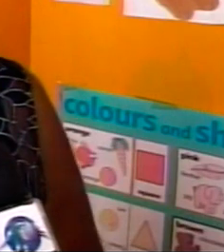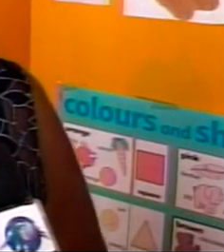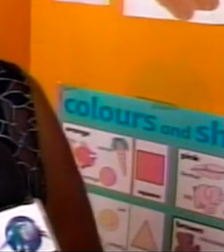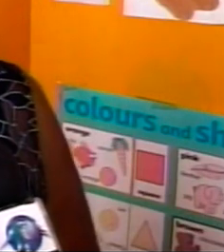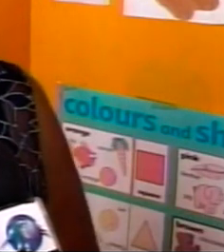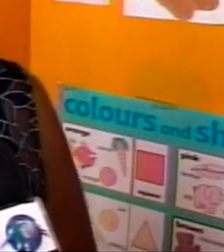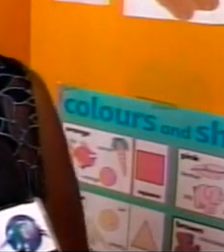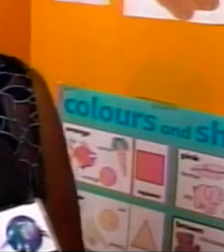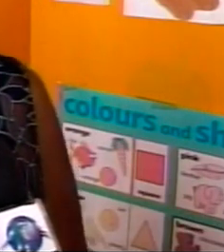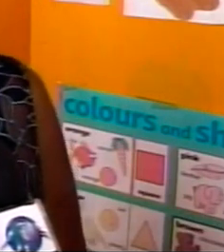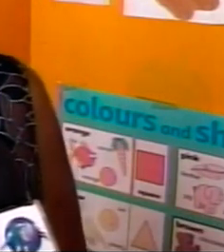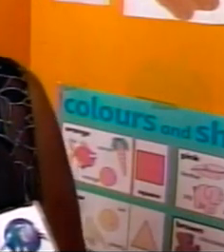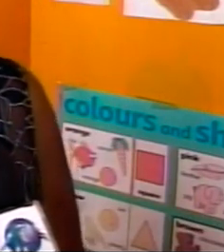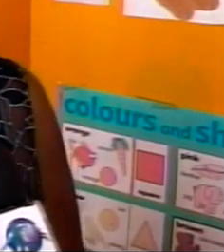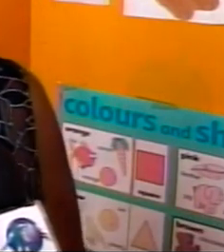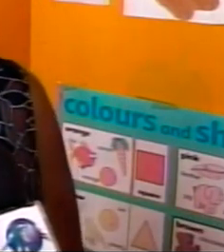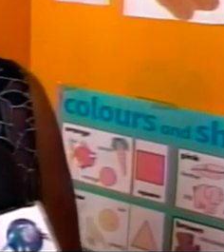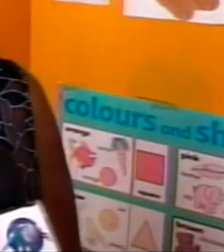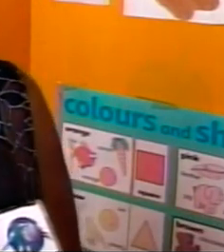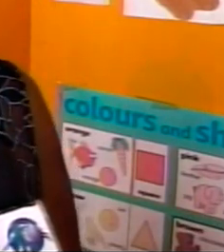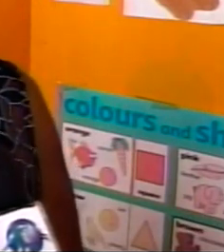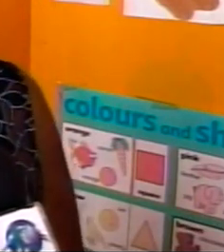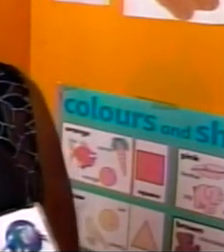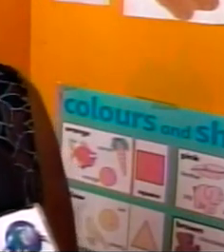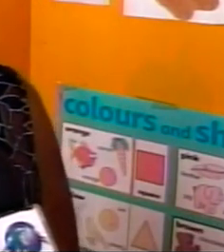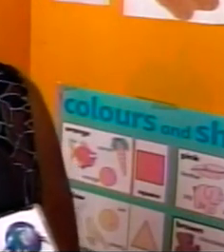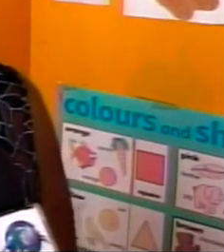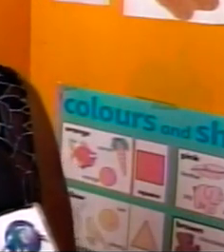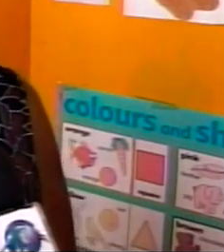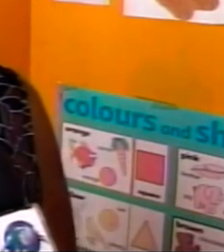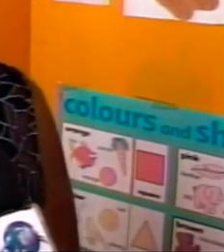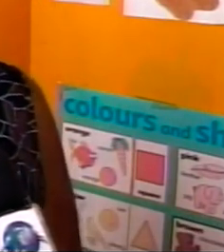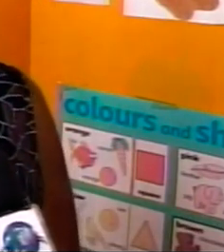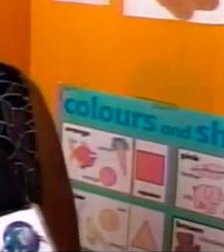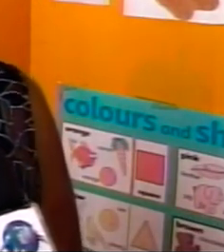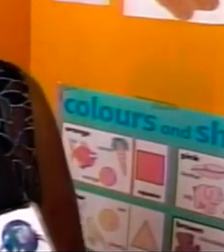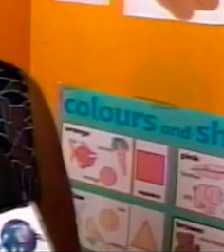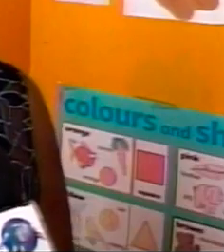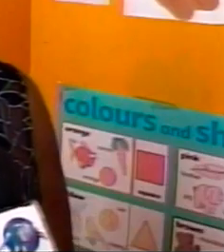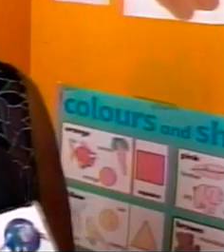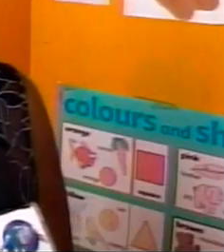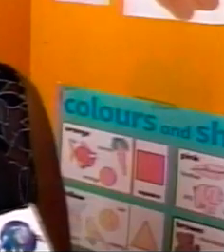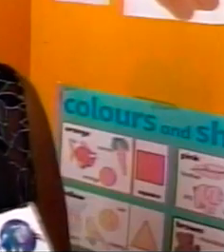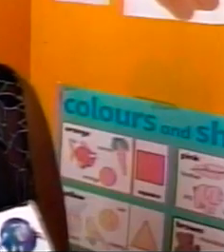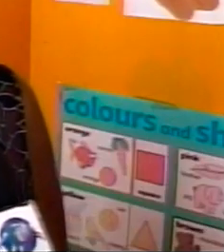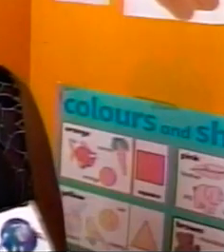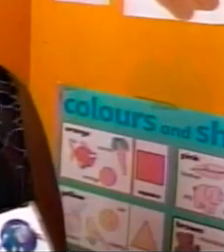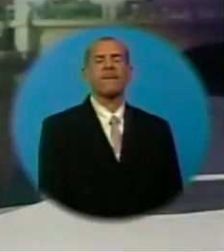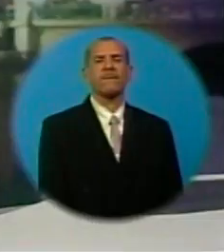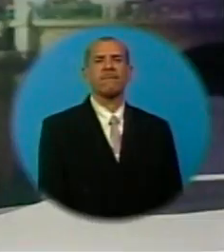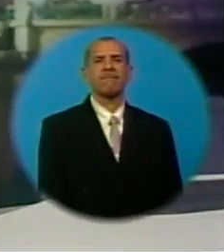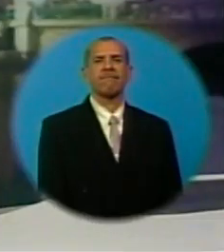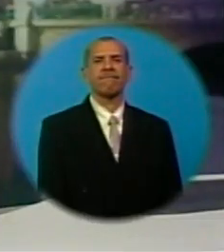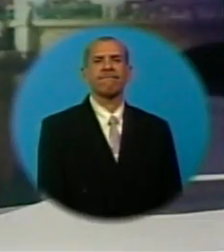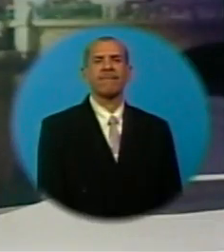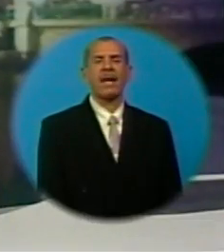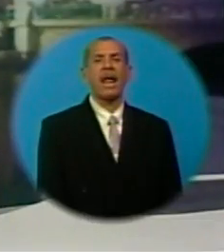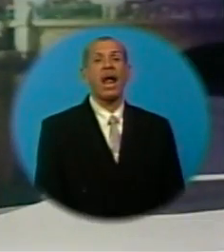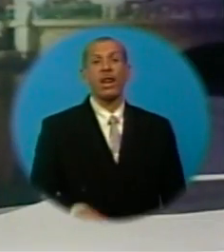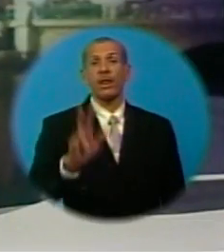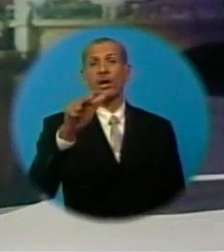it's causing us to basically remind people that we provide holistic services.